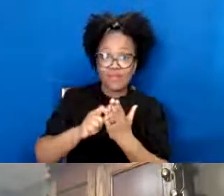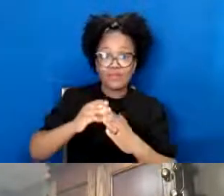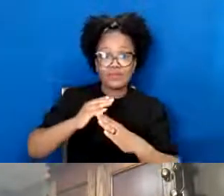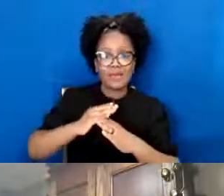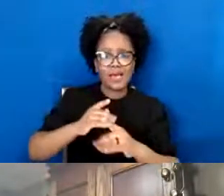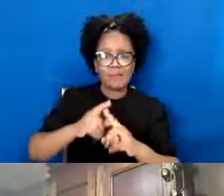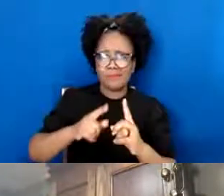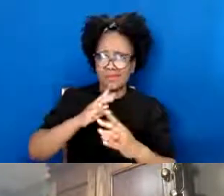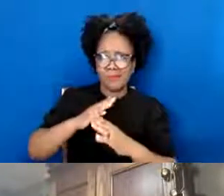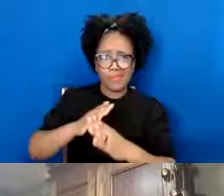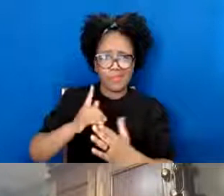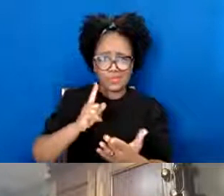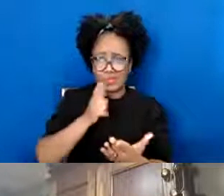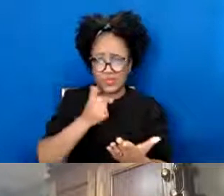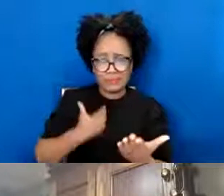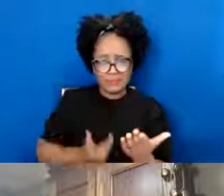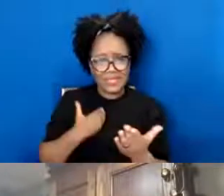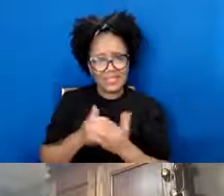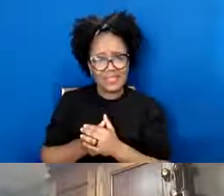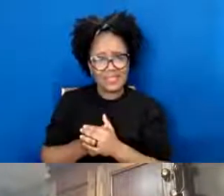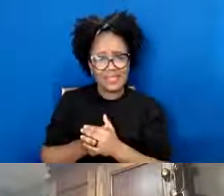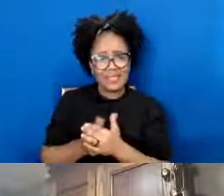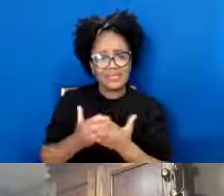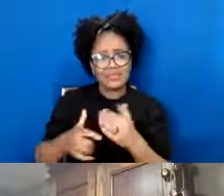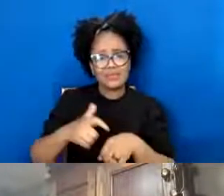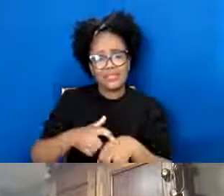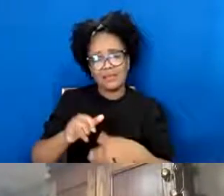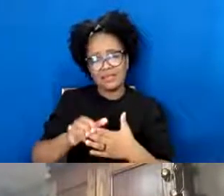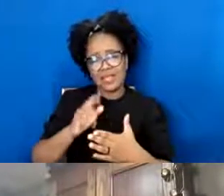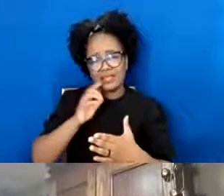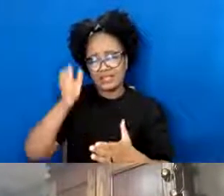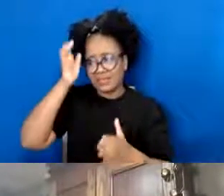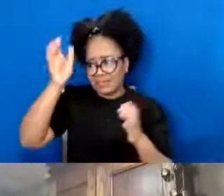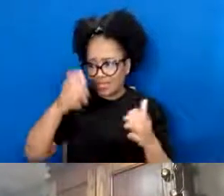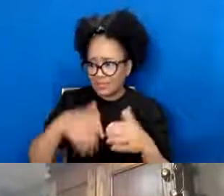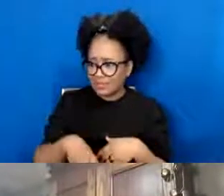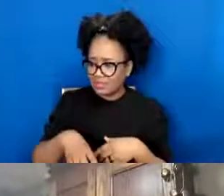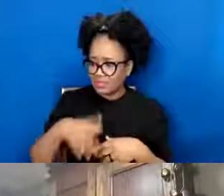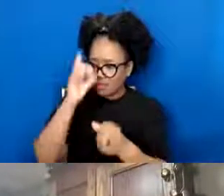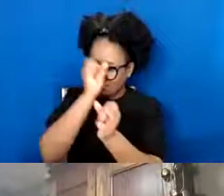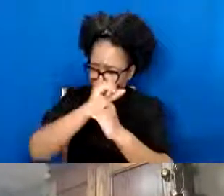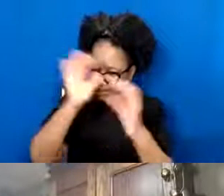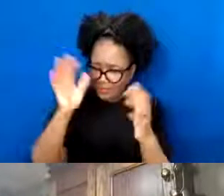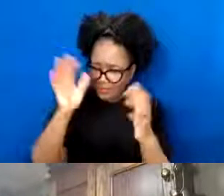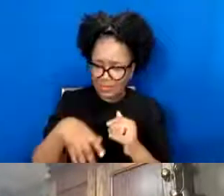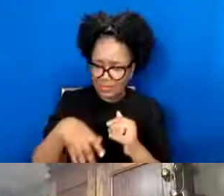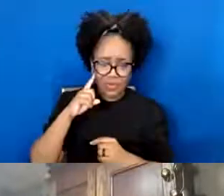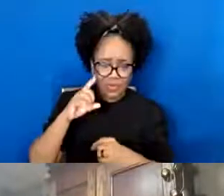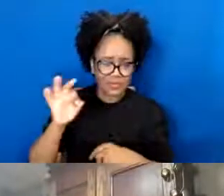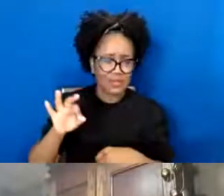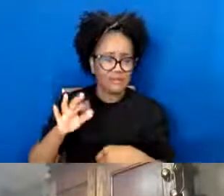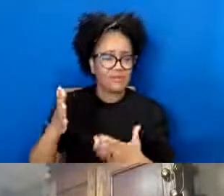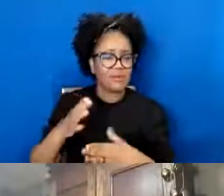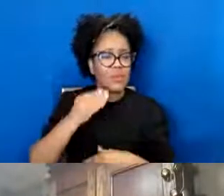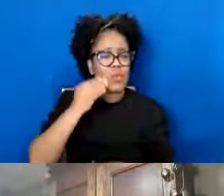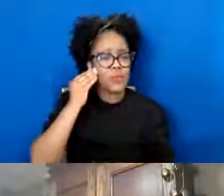or imaginations of home. So I have to do this exercise literally to get myself unblocked. And in doing the exercise, I